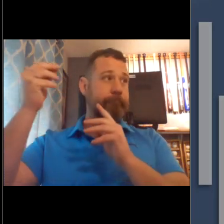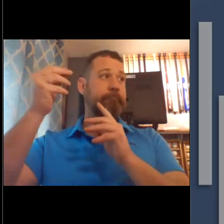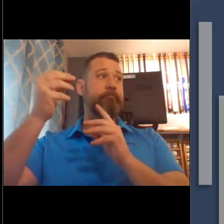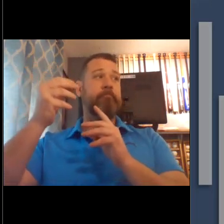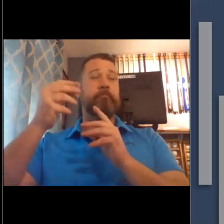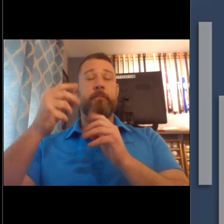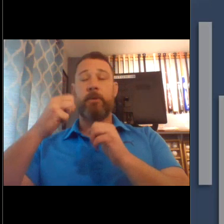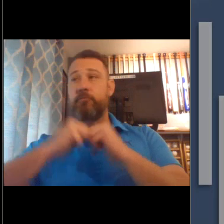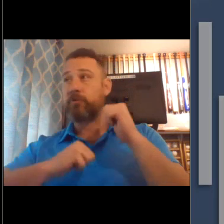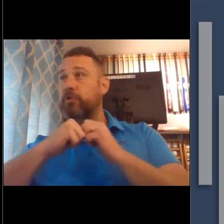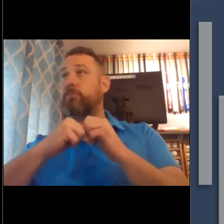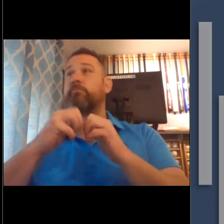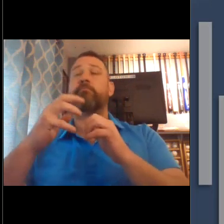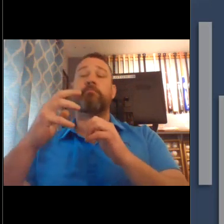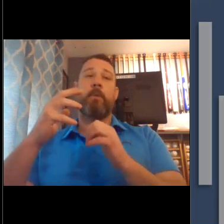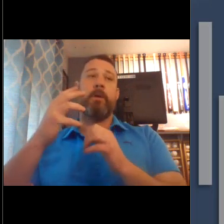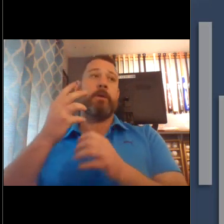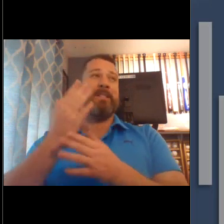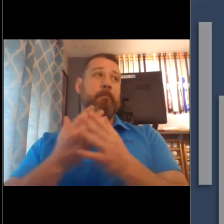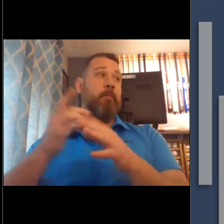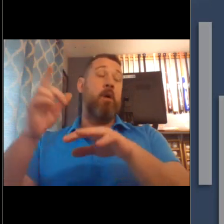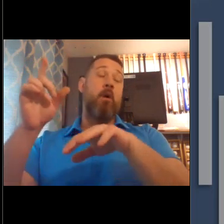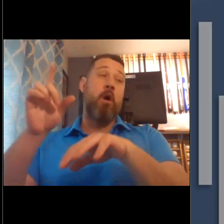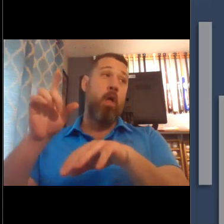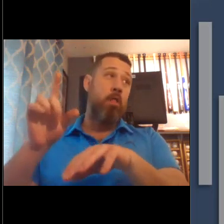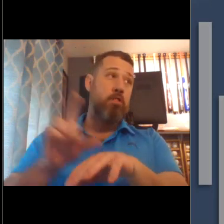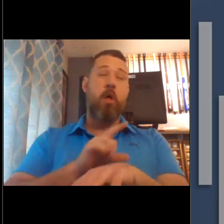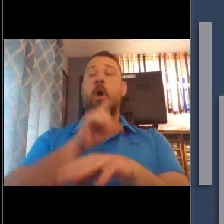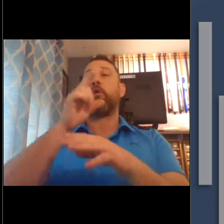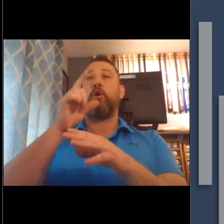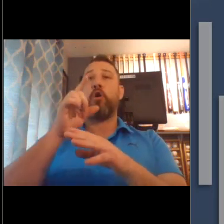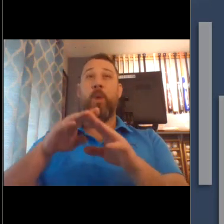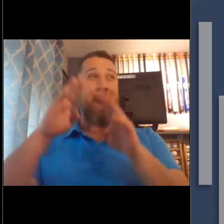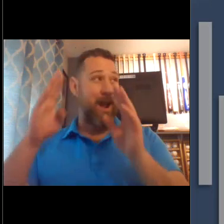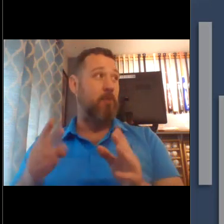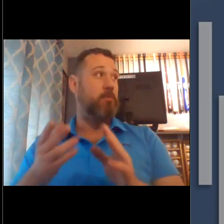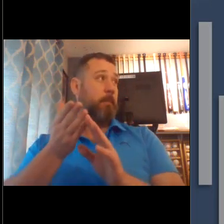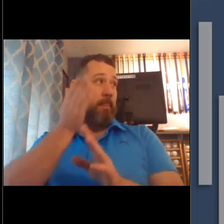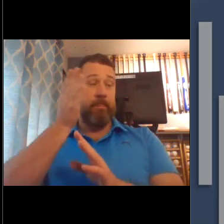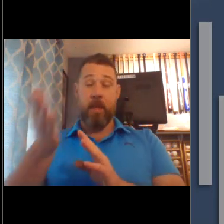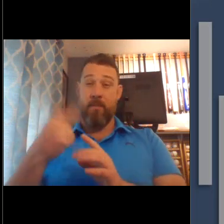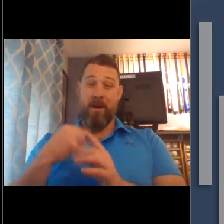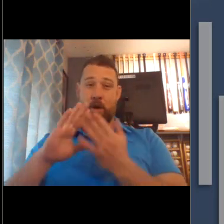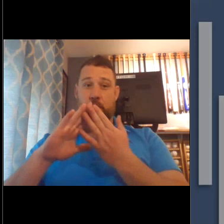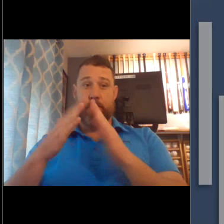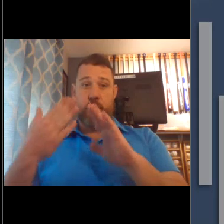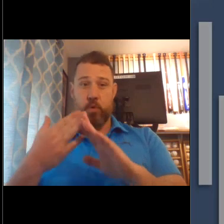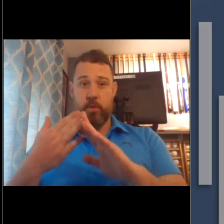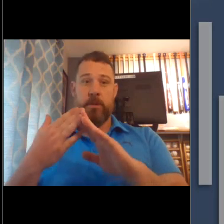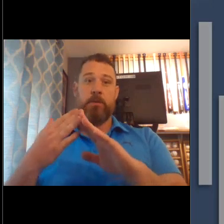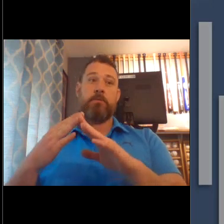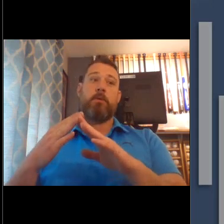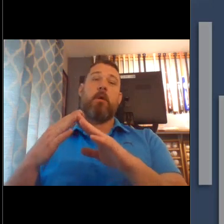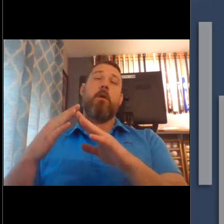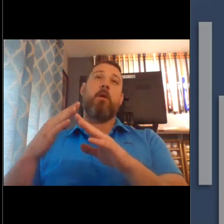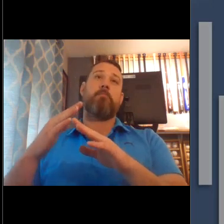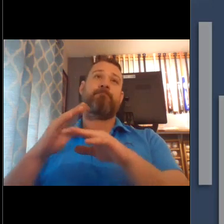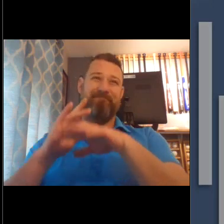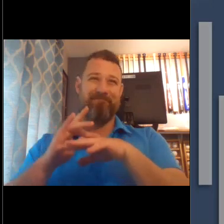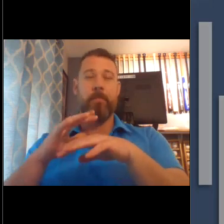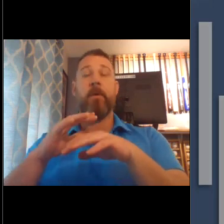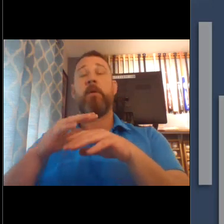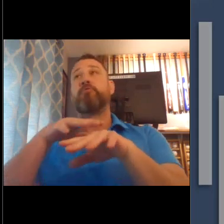constructed at this point, and even some of the longer term warehousing that's been there, but our communities are bearing the burden of the impacts of traffic congestion,